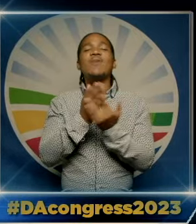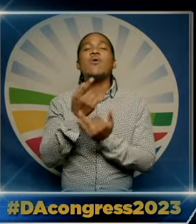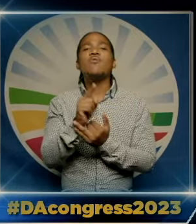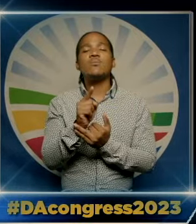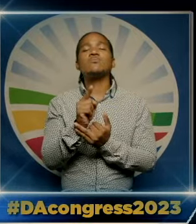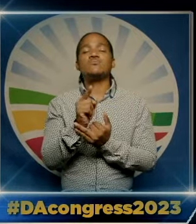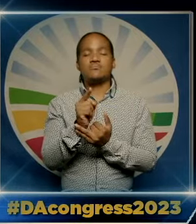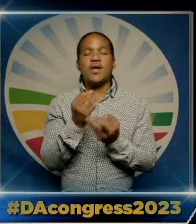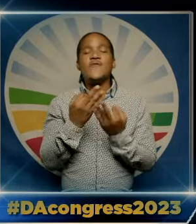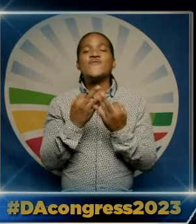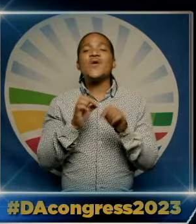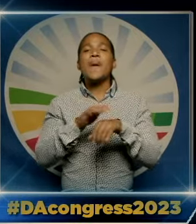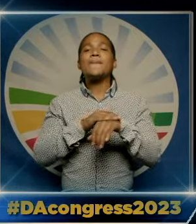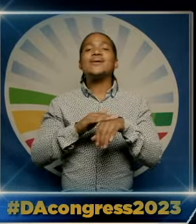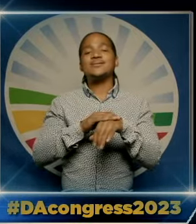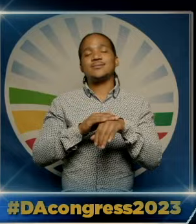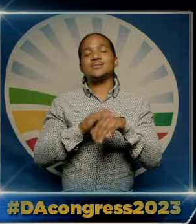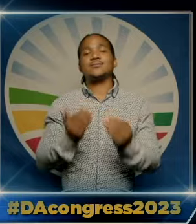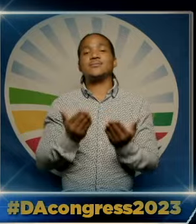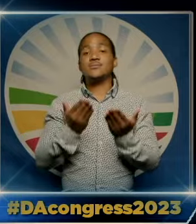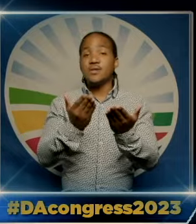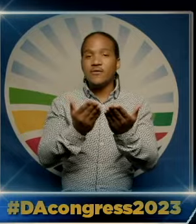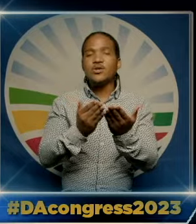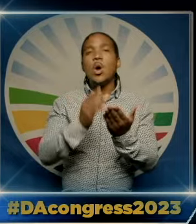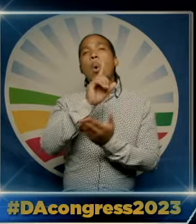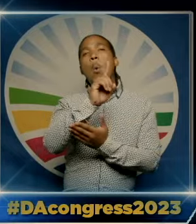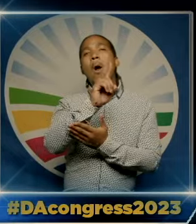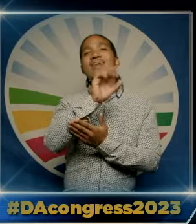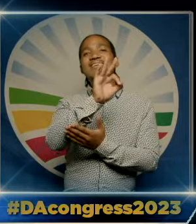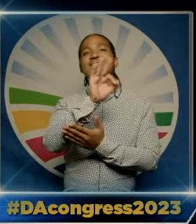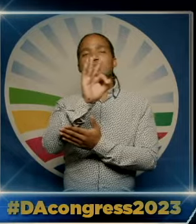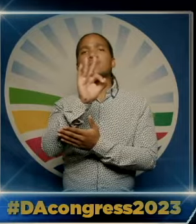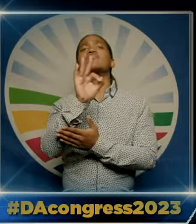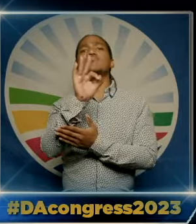services from 133 to over 3,000.